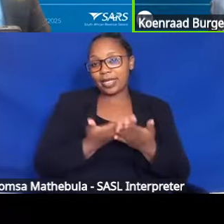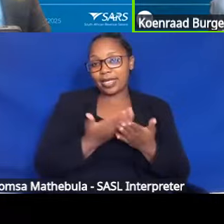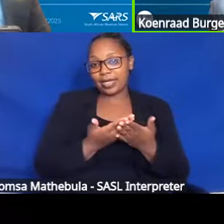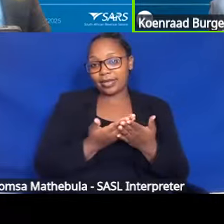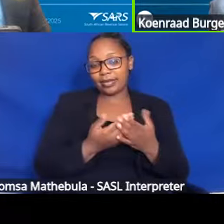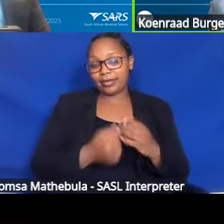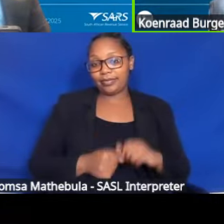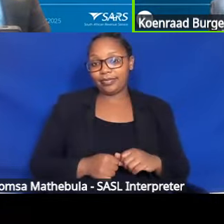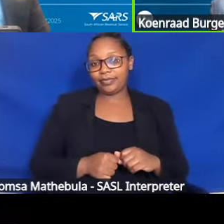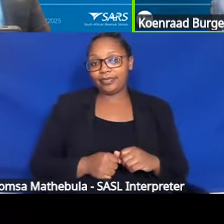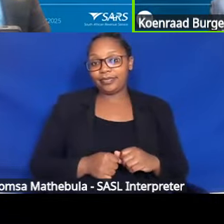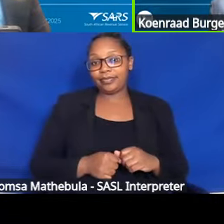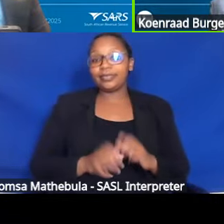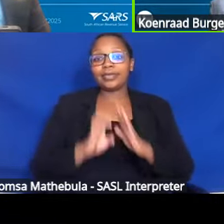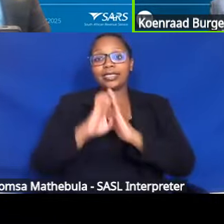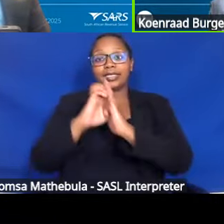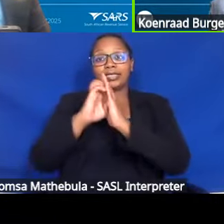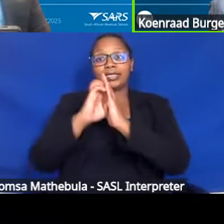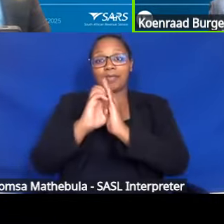Like for instance,